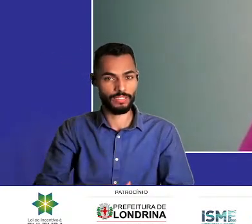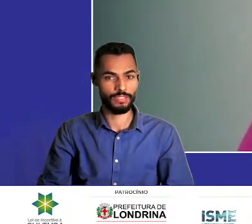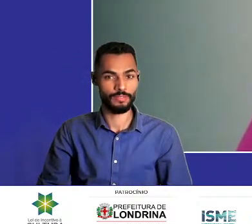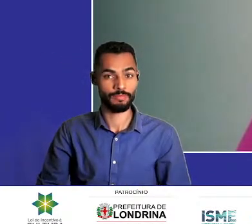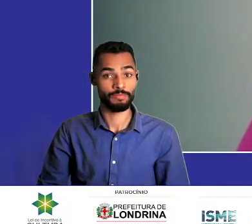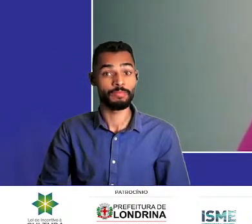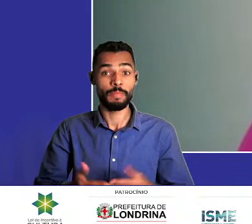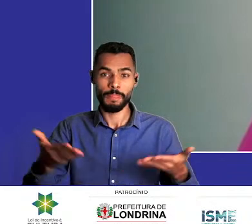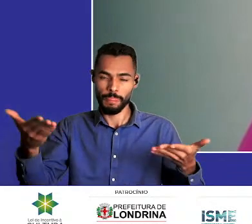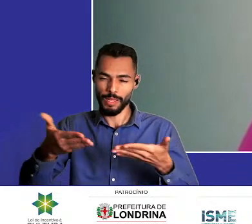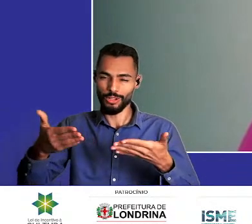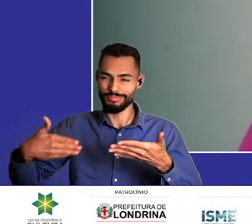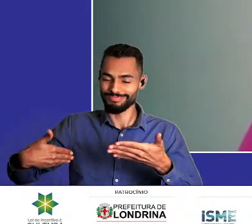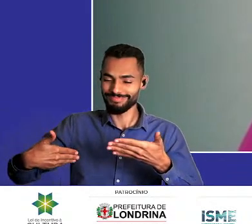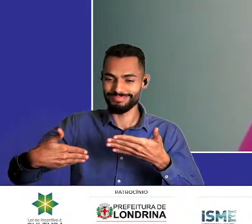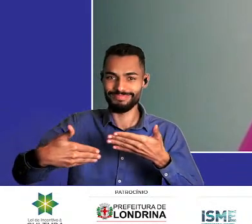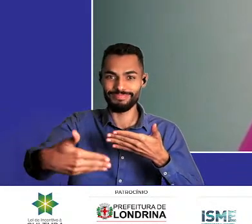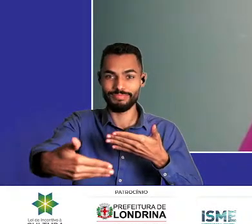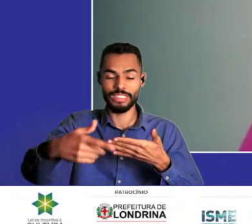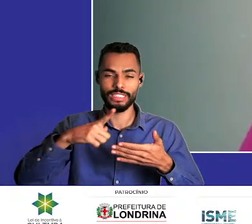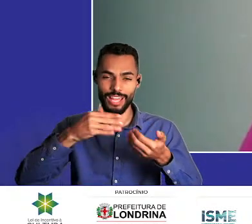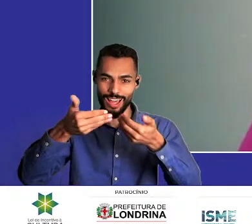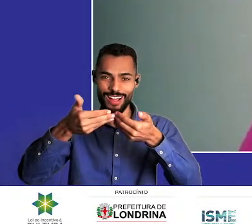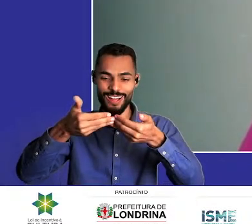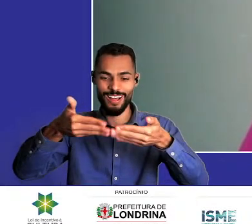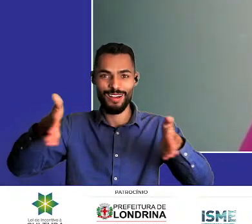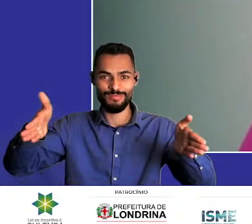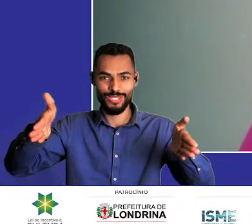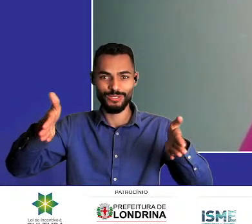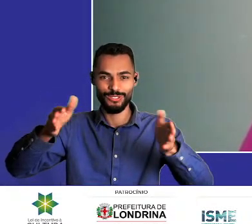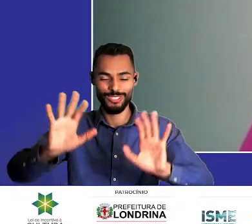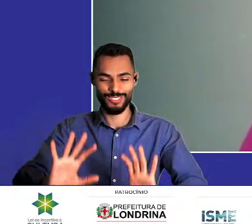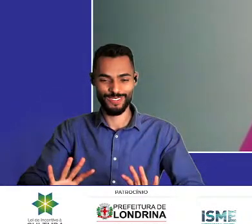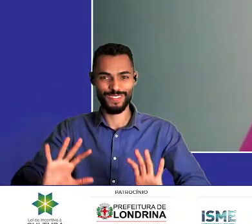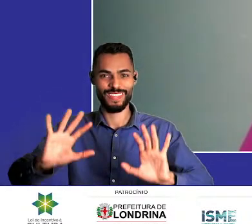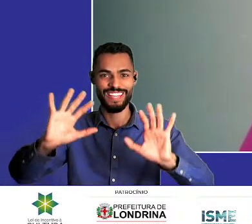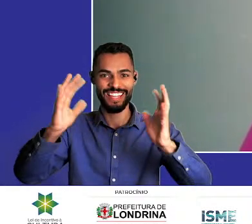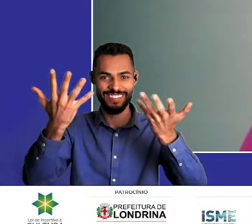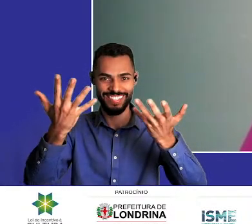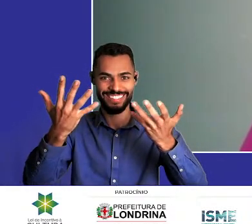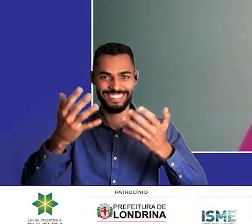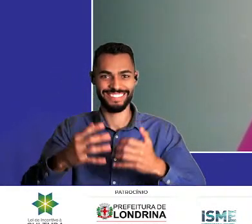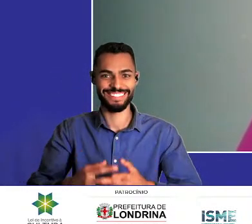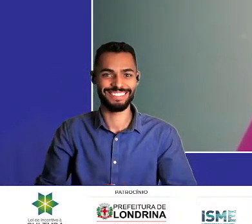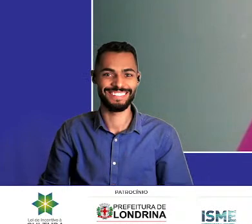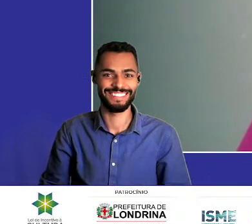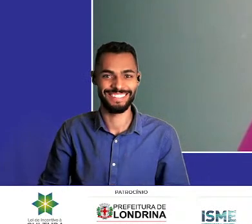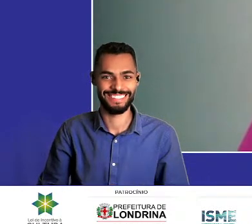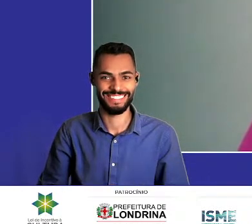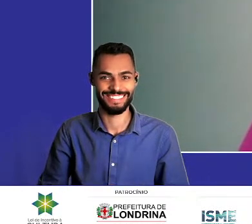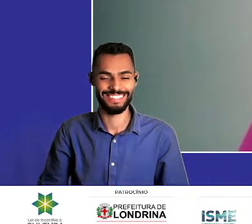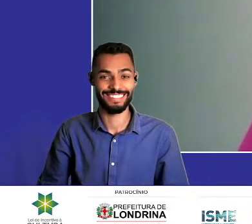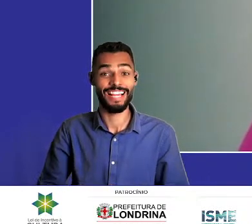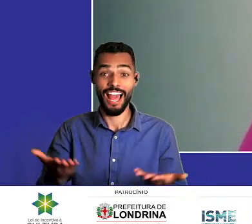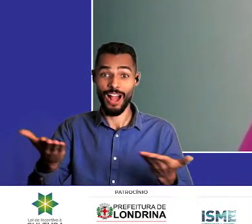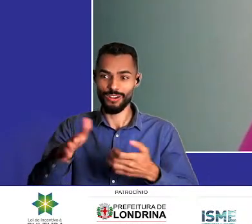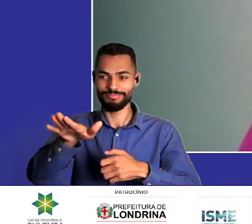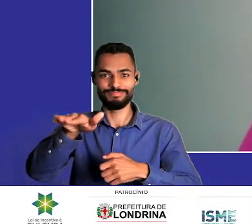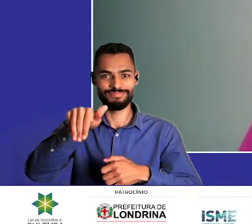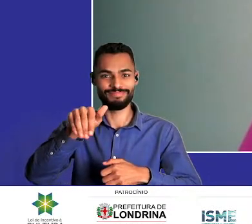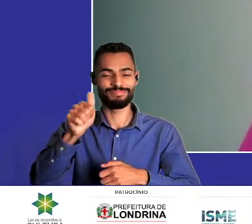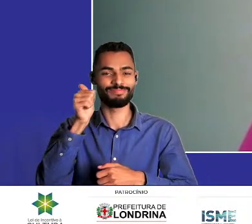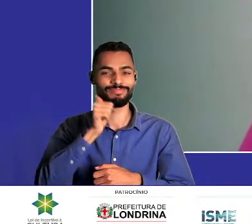event. I will give floor to the executive committee composed by the professors Flavia